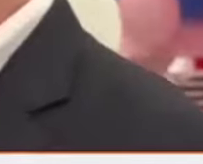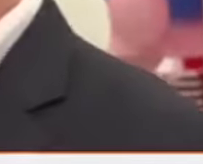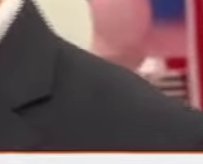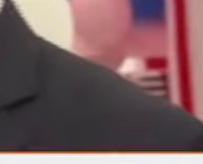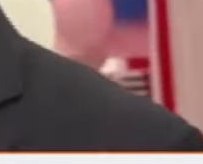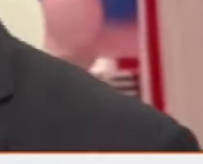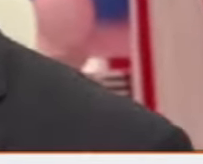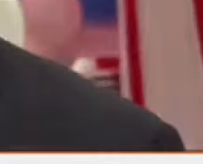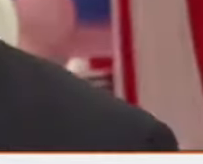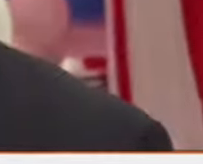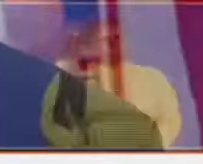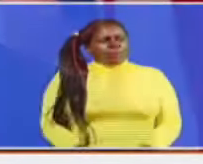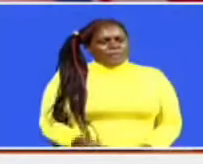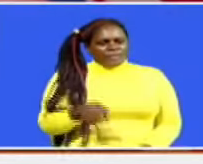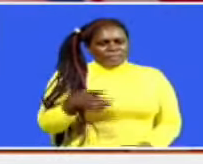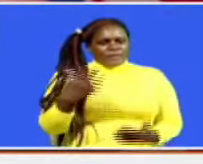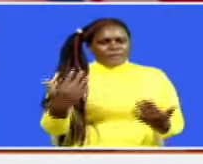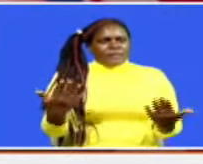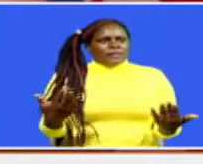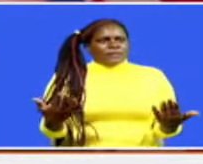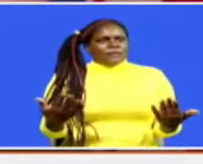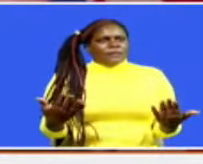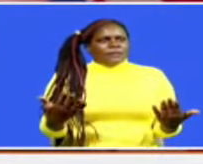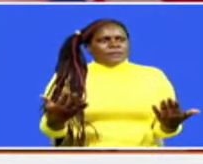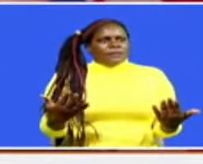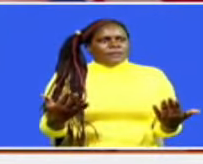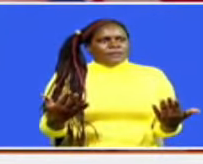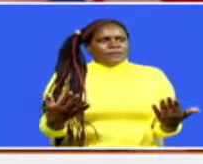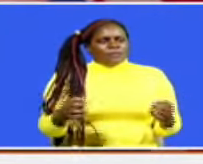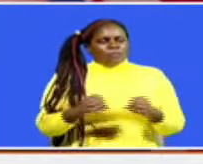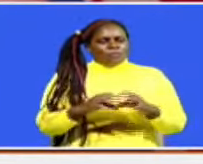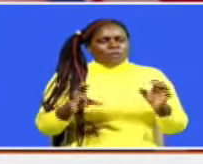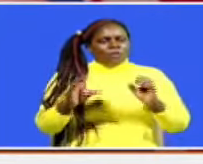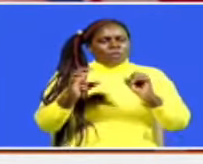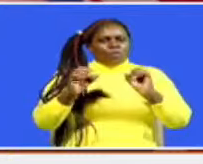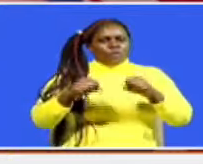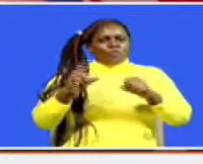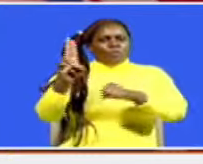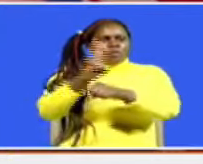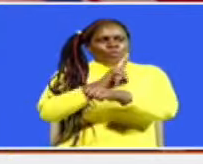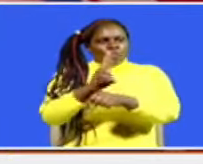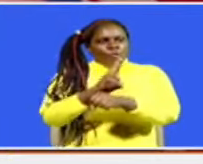this kind of product, it can be widely used. It can be used as a